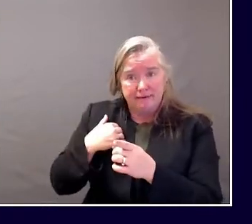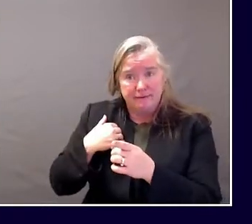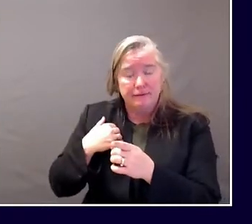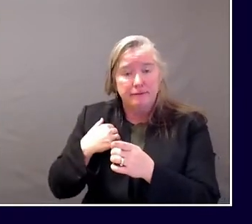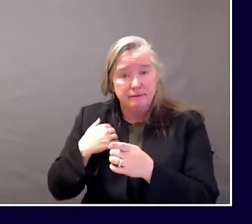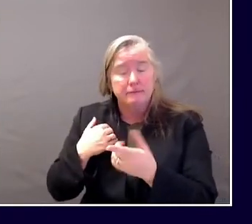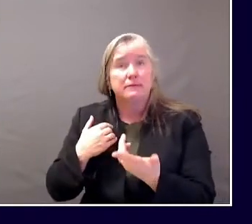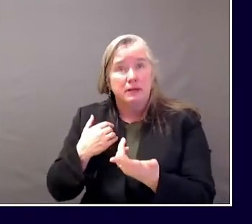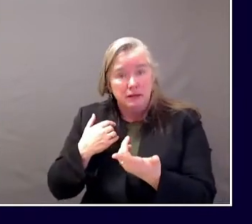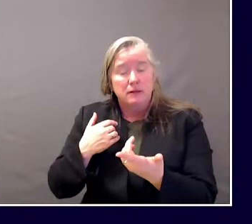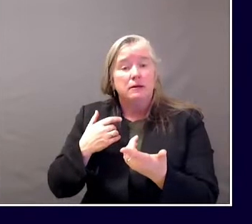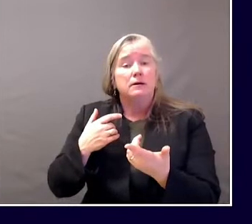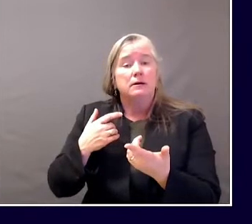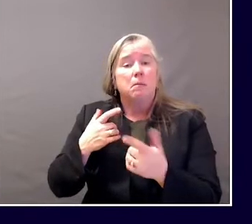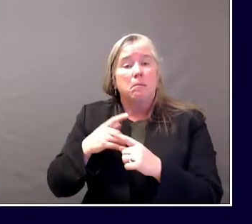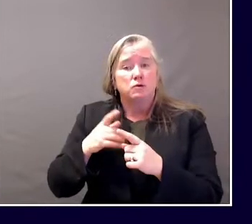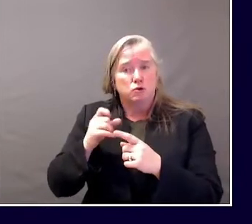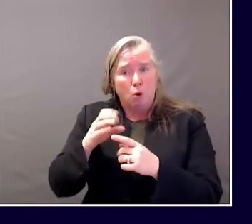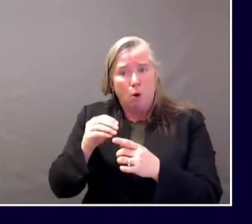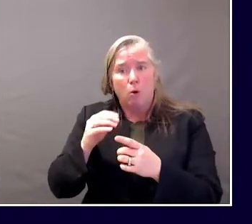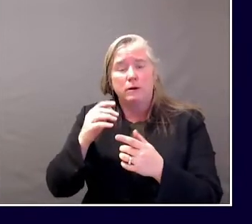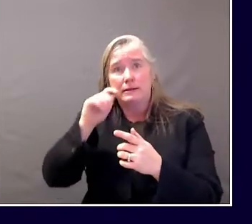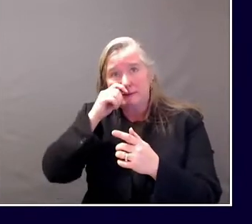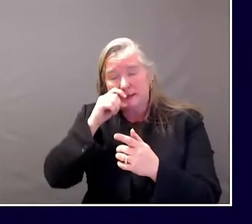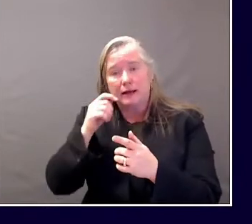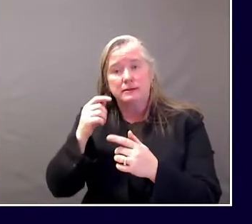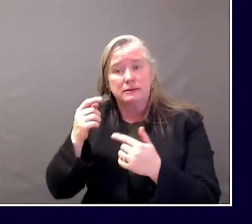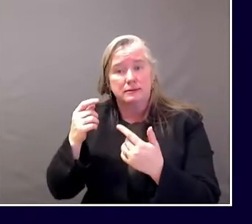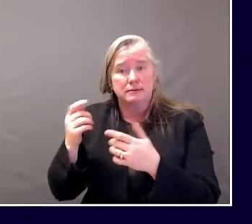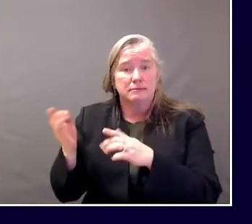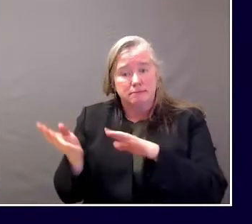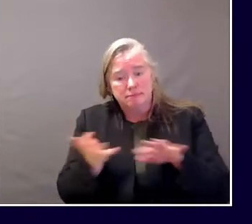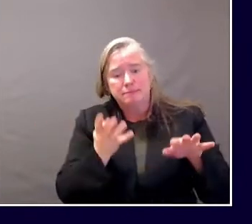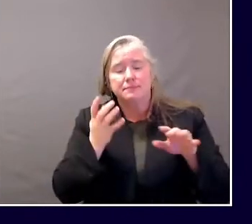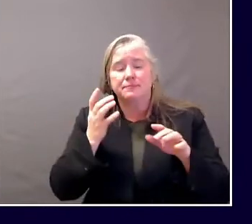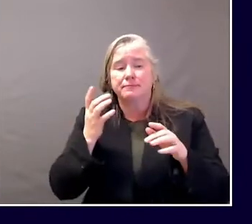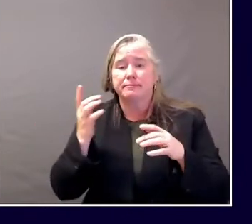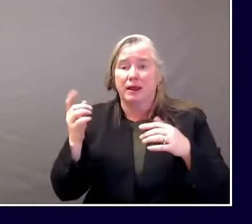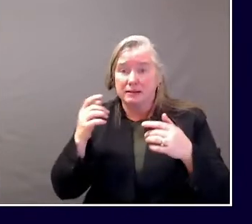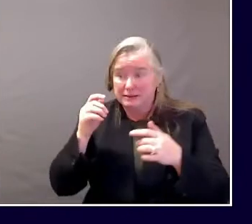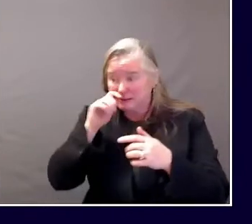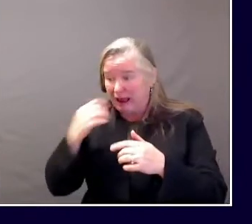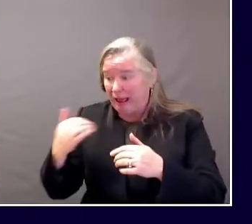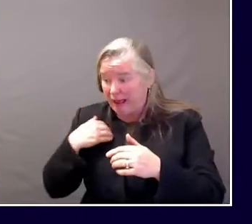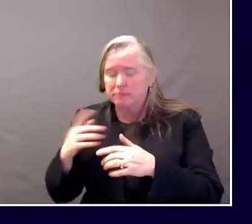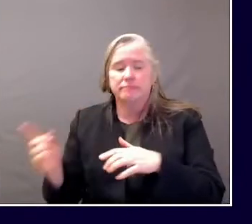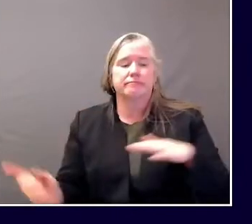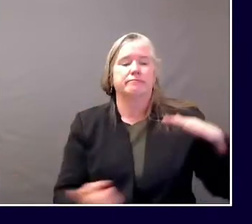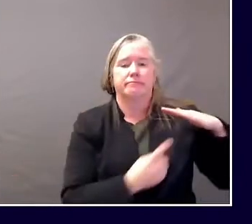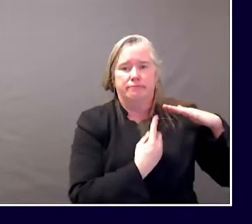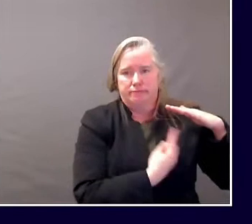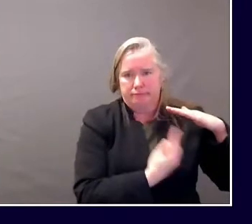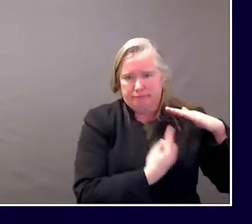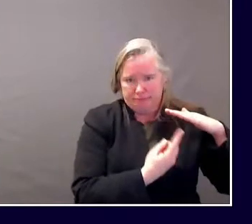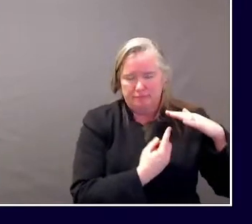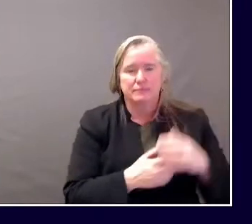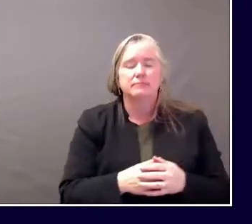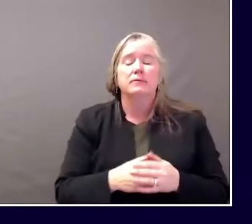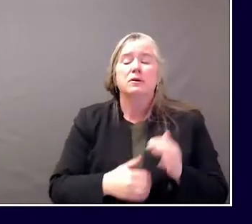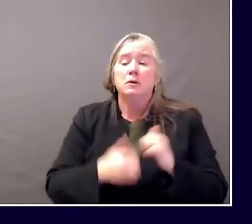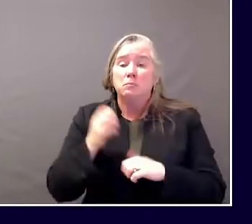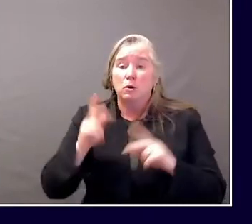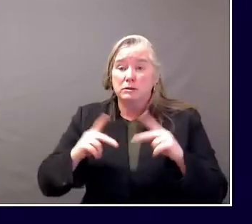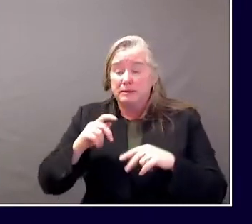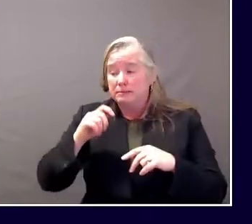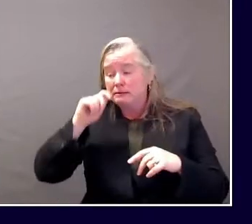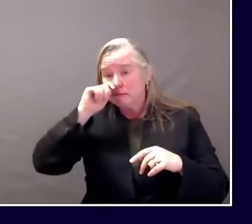infect residents. But for the most part, once folks tested positive, after their 10th or 11th day in isolation, when we